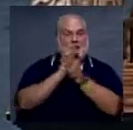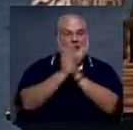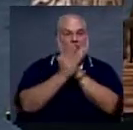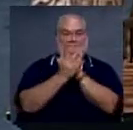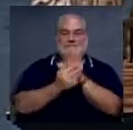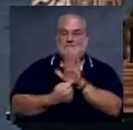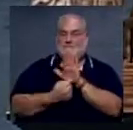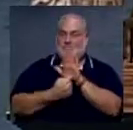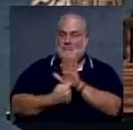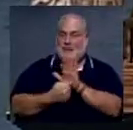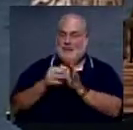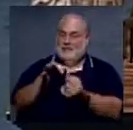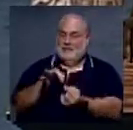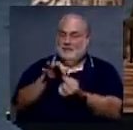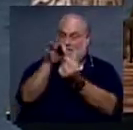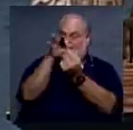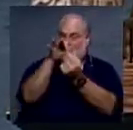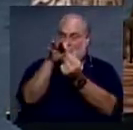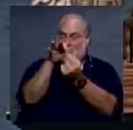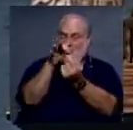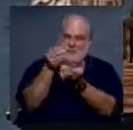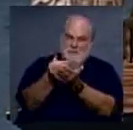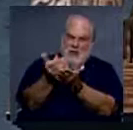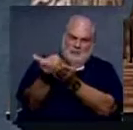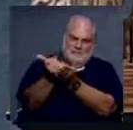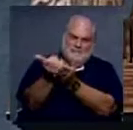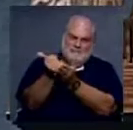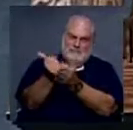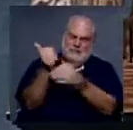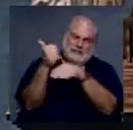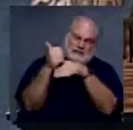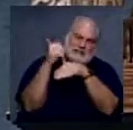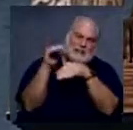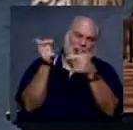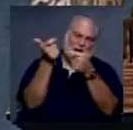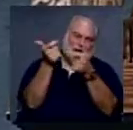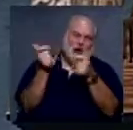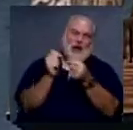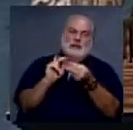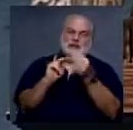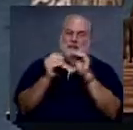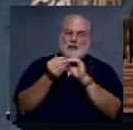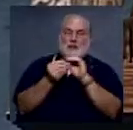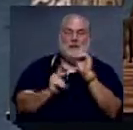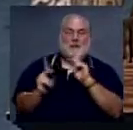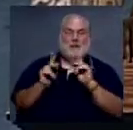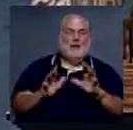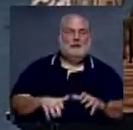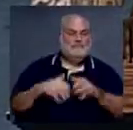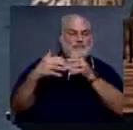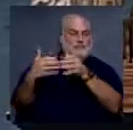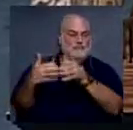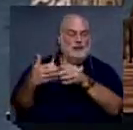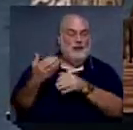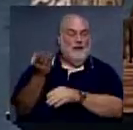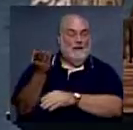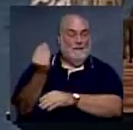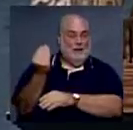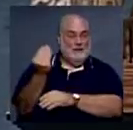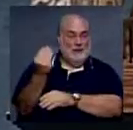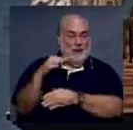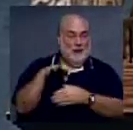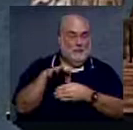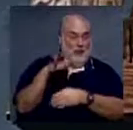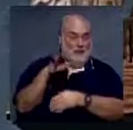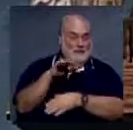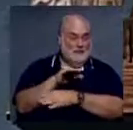money each year to send large delegations to the NUSA conference. And this year is no different. We've got 14 prizes we're going to draw this